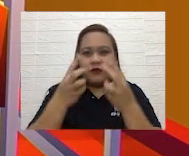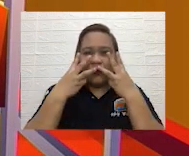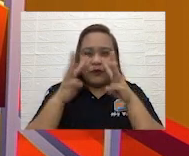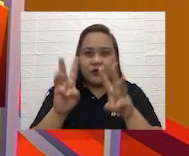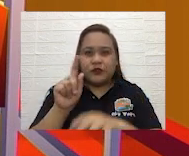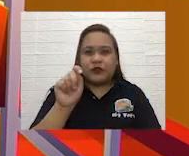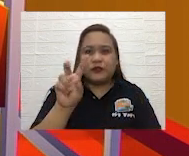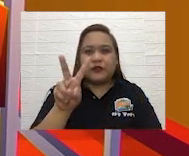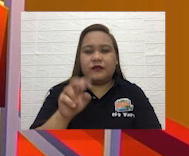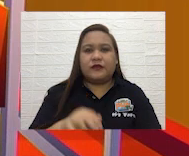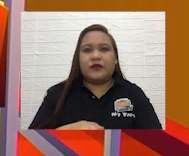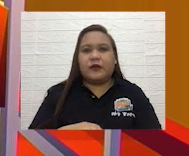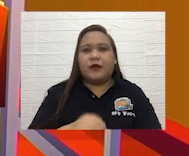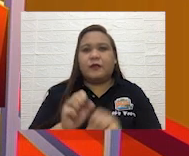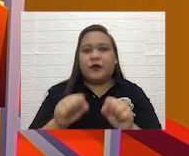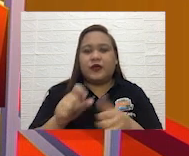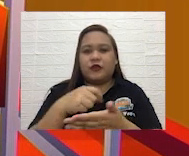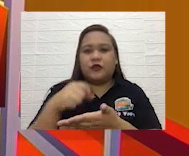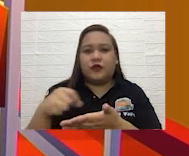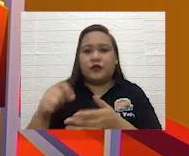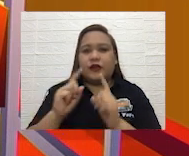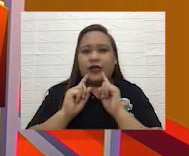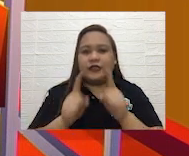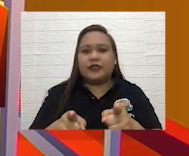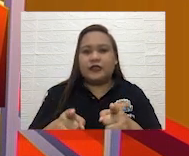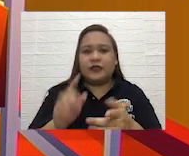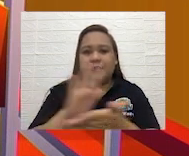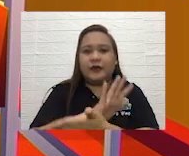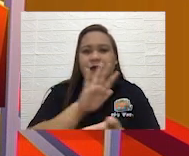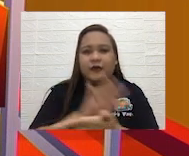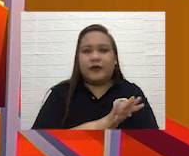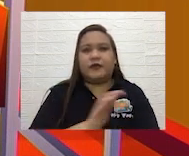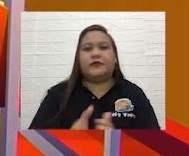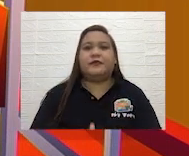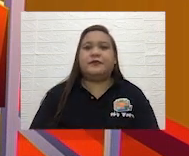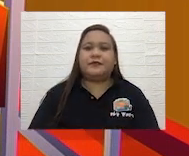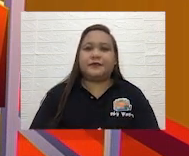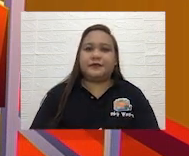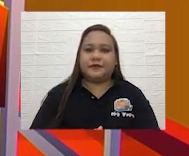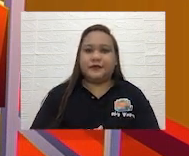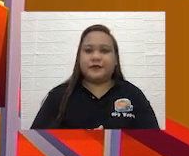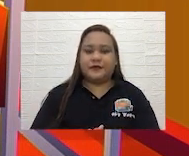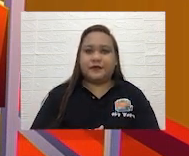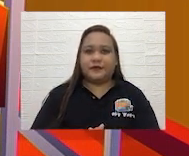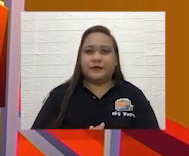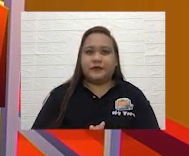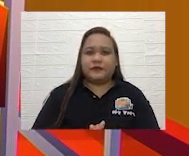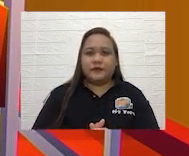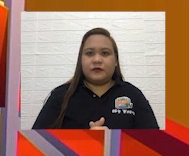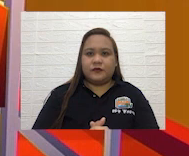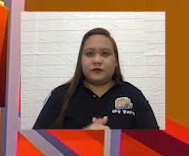below. If you are watching through your television, you can write your answer on a piece of paper.